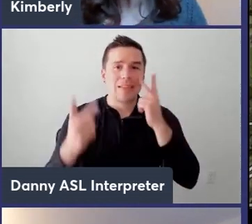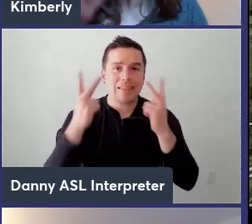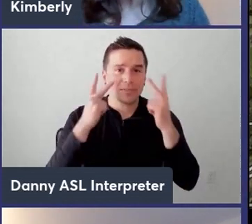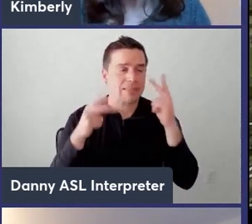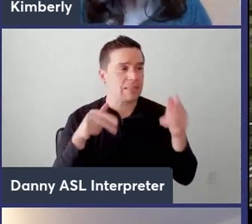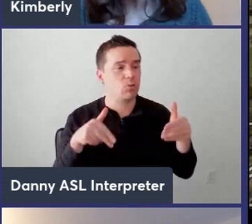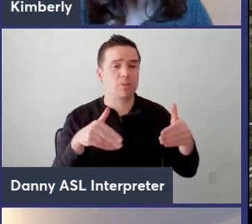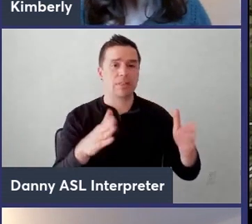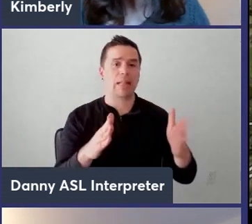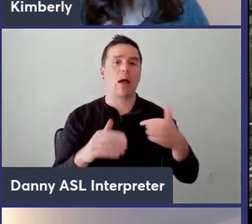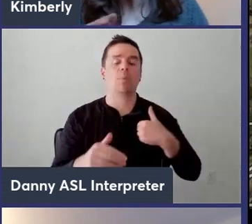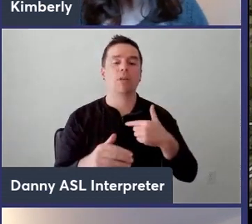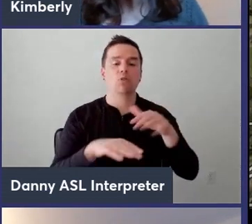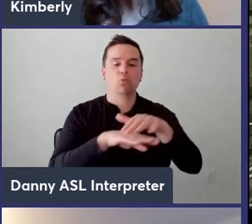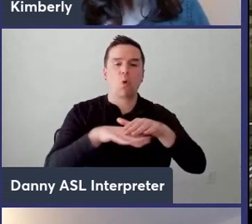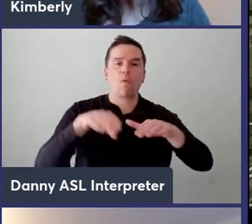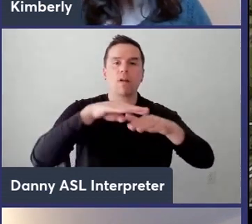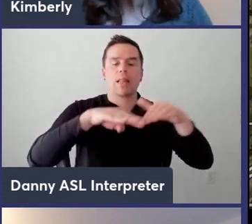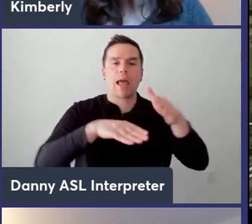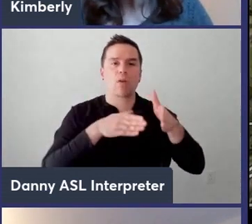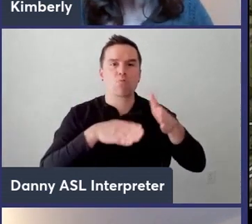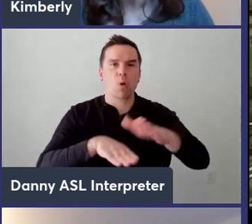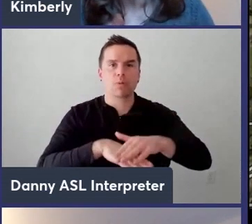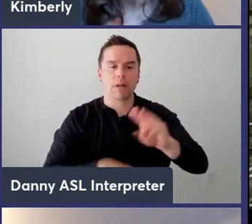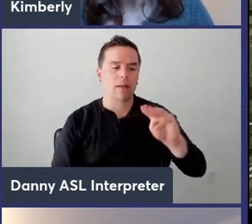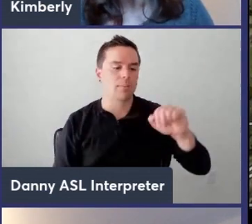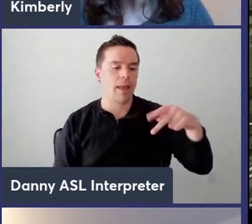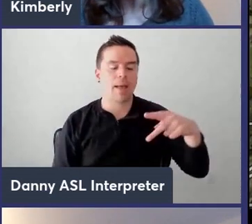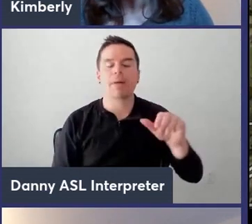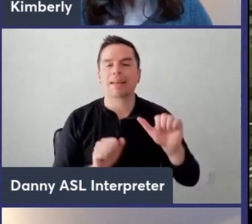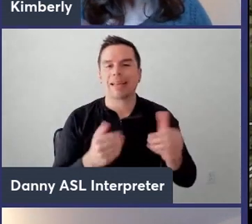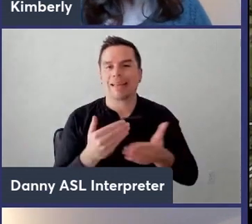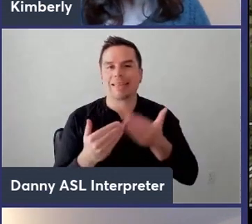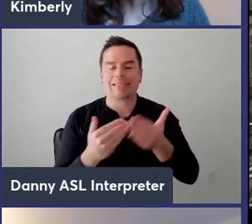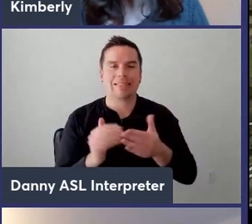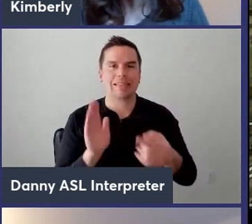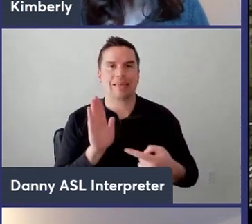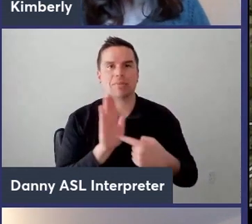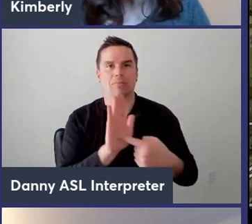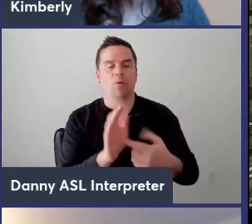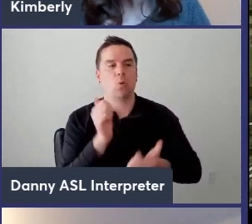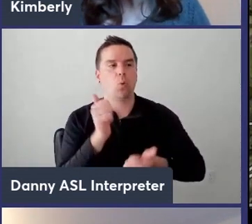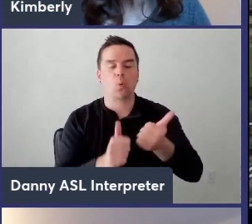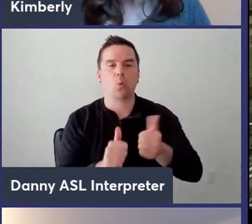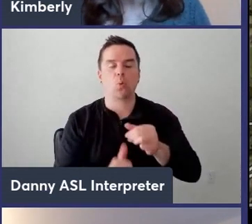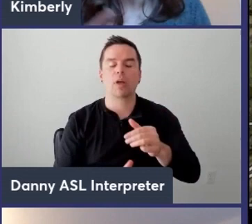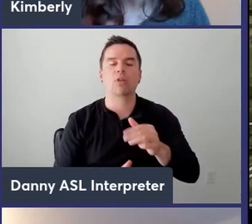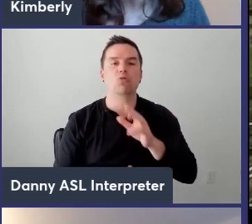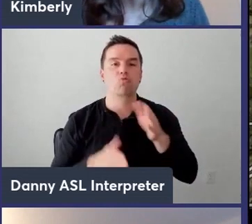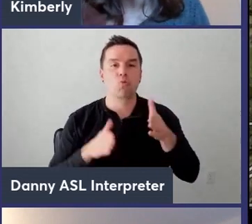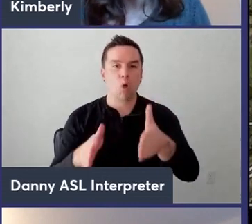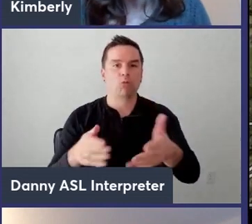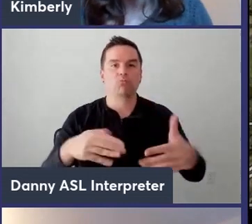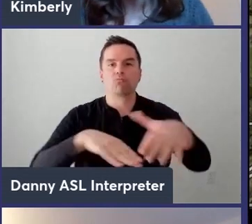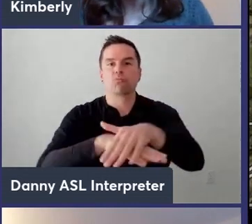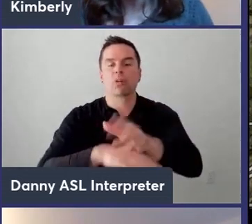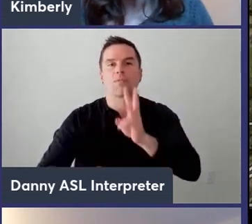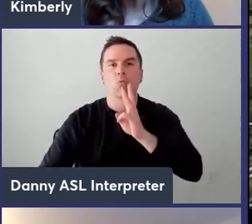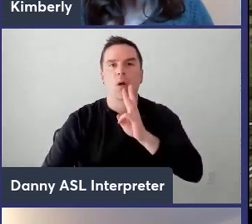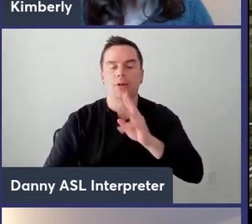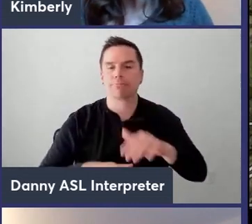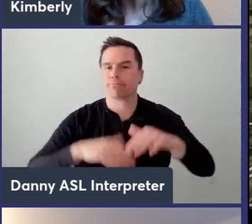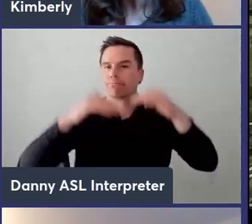to overlay the roads on a map so I can easily identify which roads are underwater, and I can keep those first responders up to date, you know,